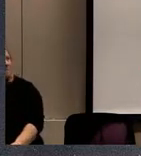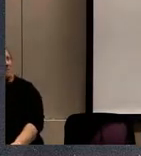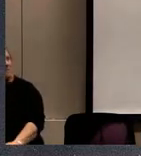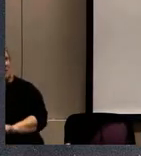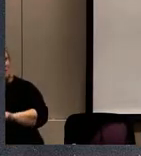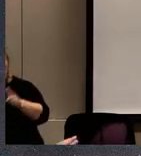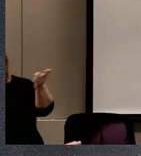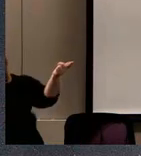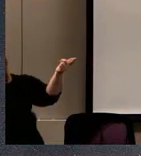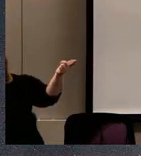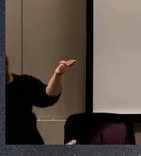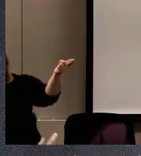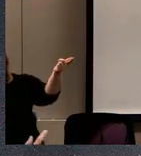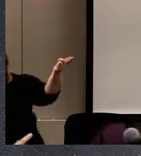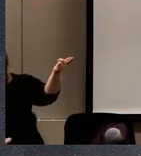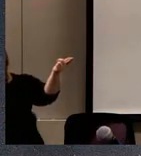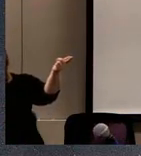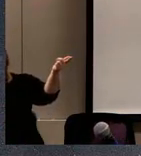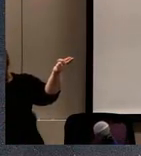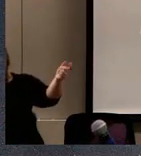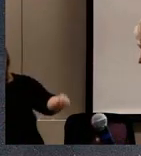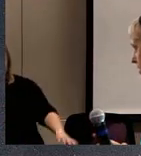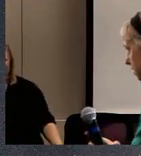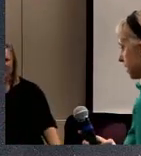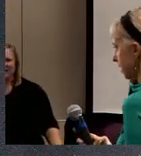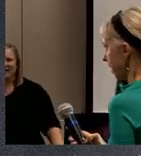good. Oh, no, please.